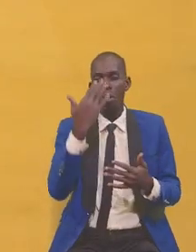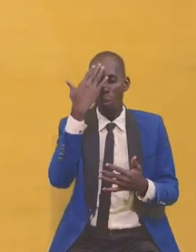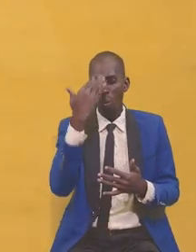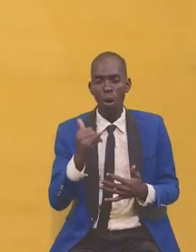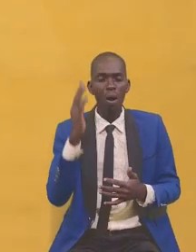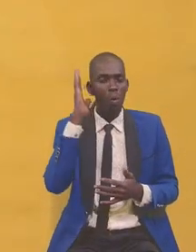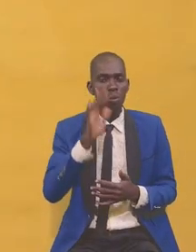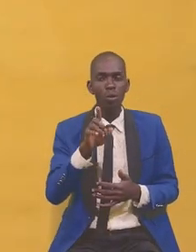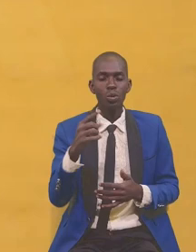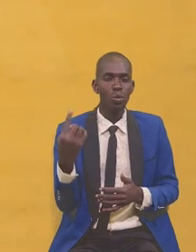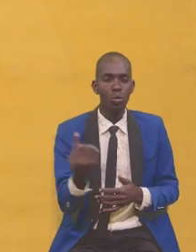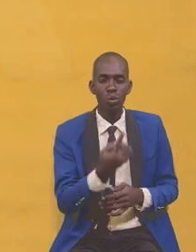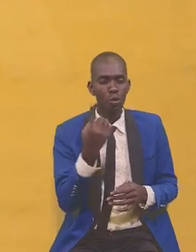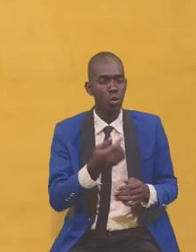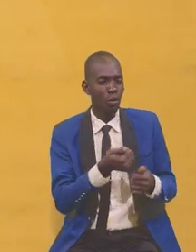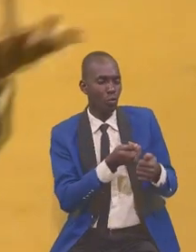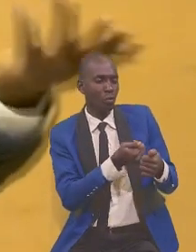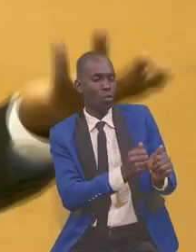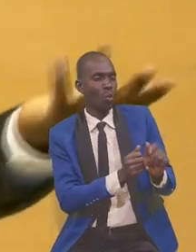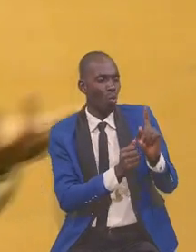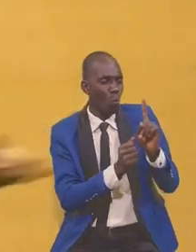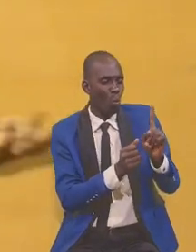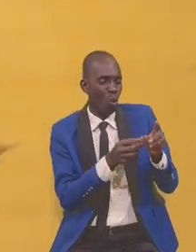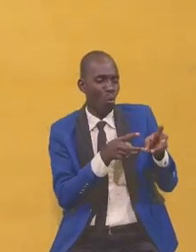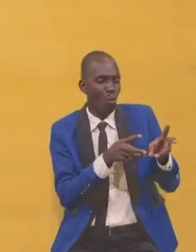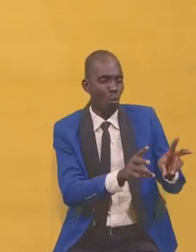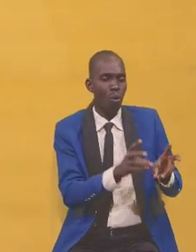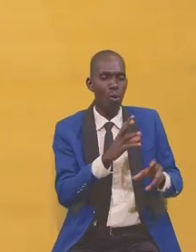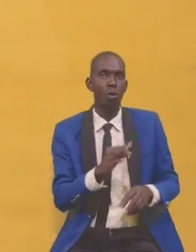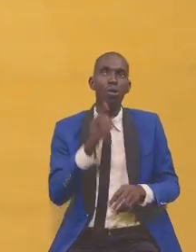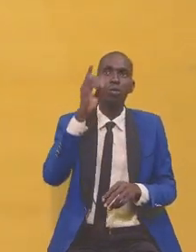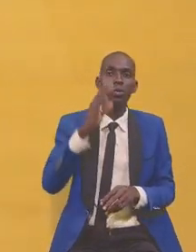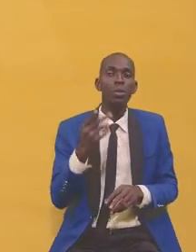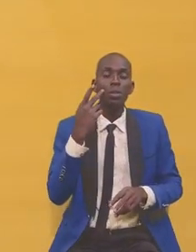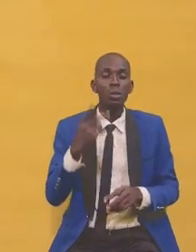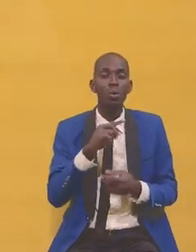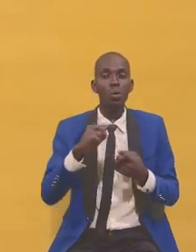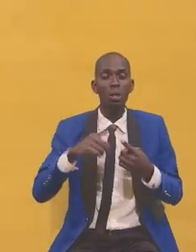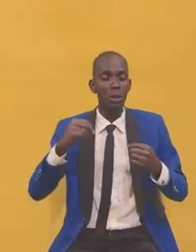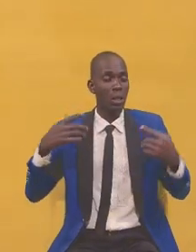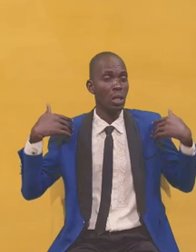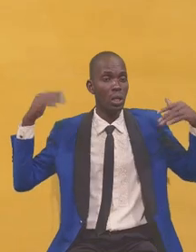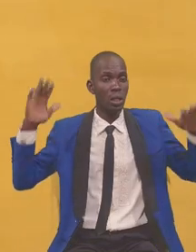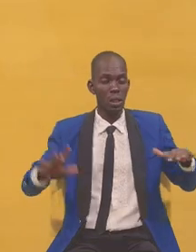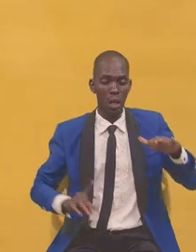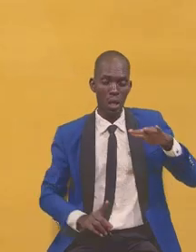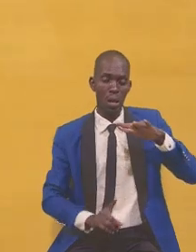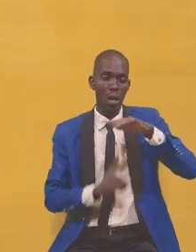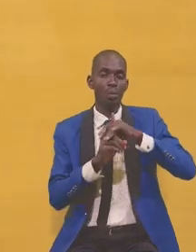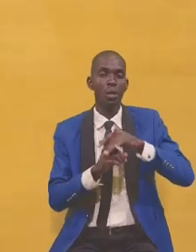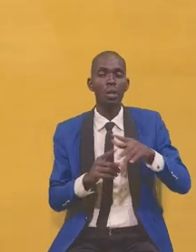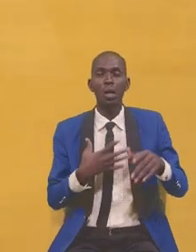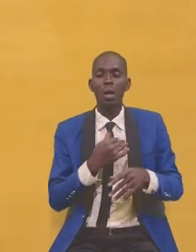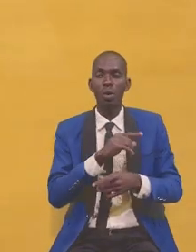the characteristics of God? You see, when those angels, when they appeared, and when